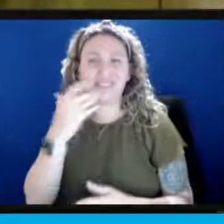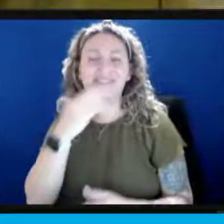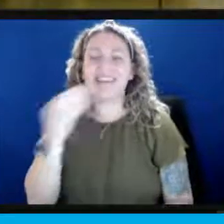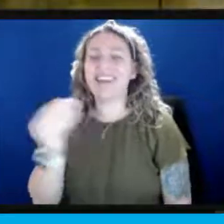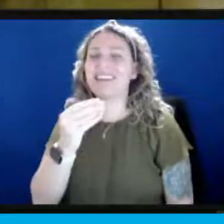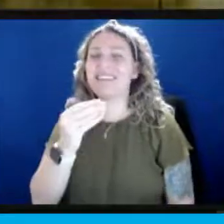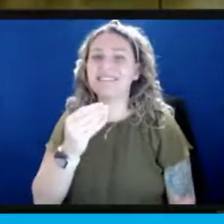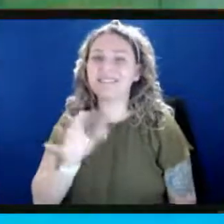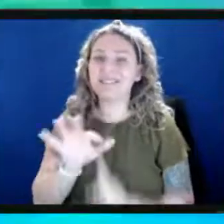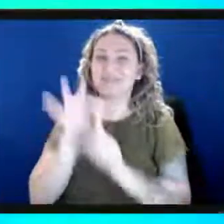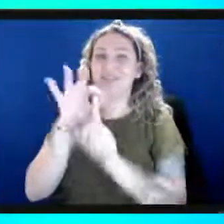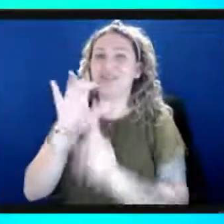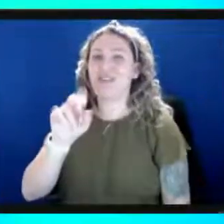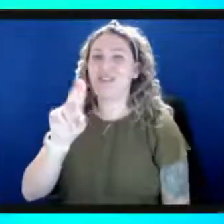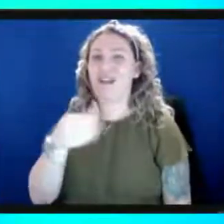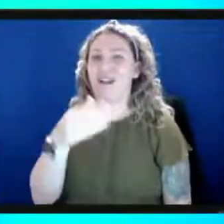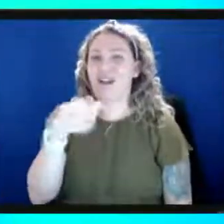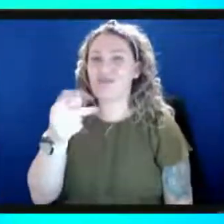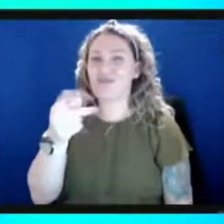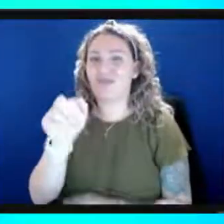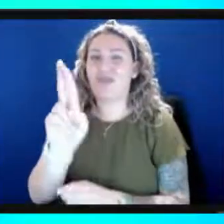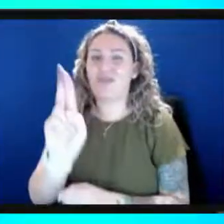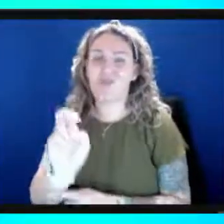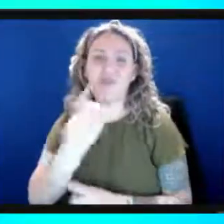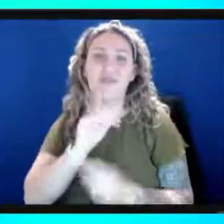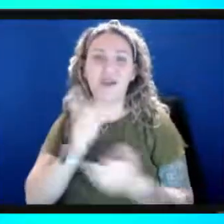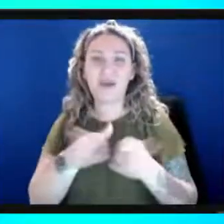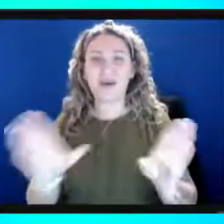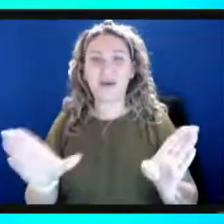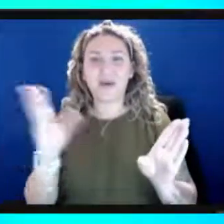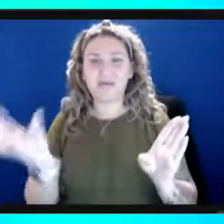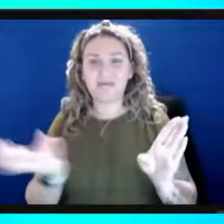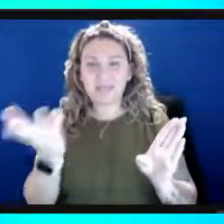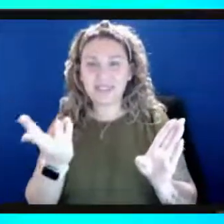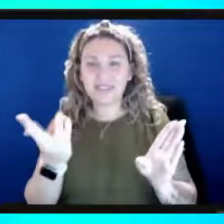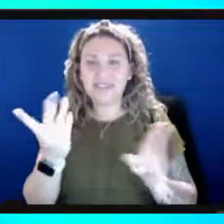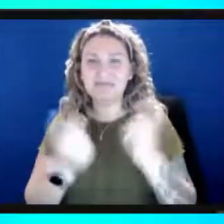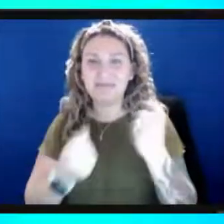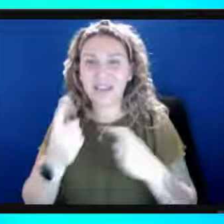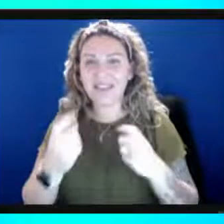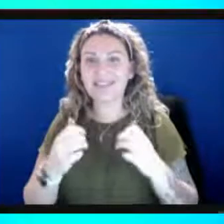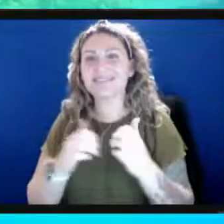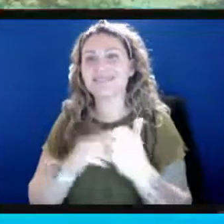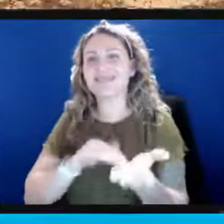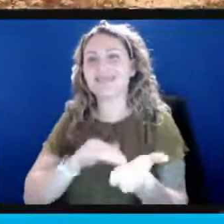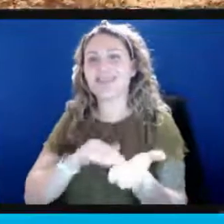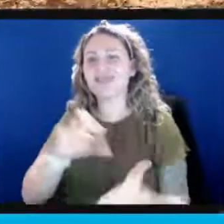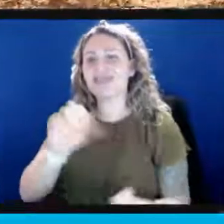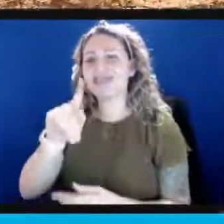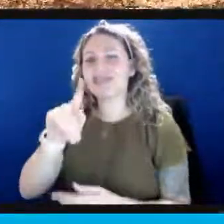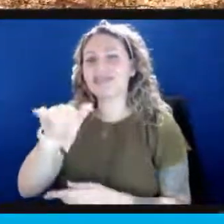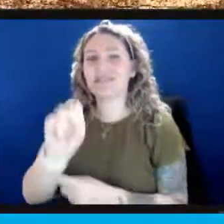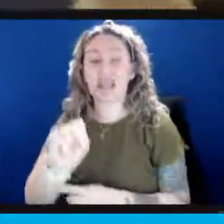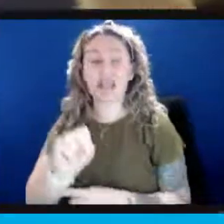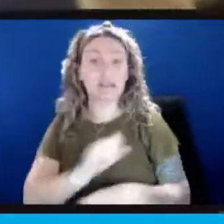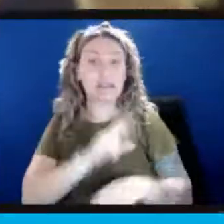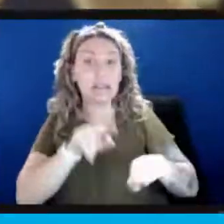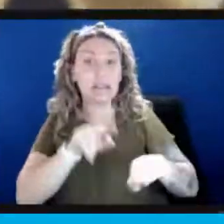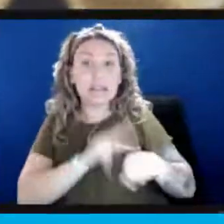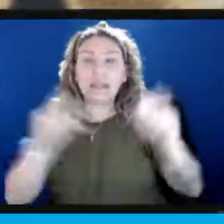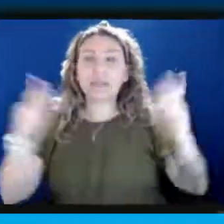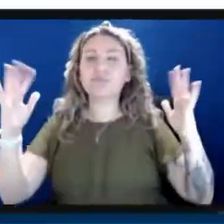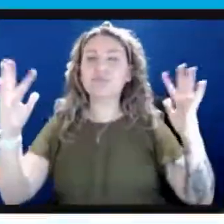We'll be back live Wednesday for Open Mics with Dr. Stites at 8 a.m. Make it a great day. Nature is filled with beauty